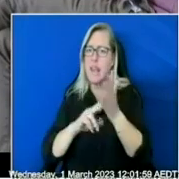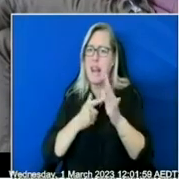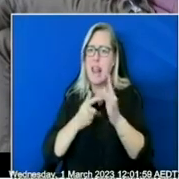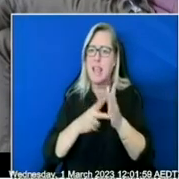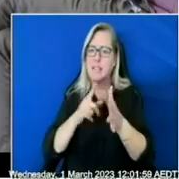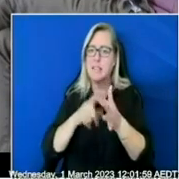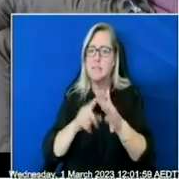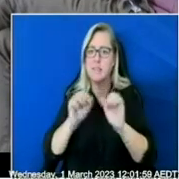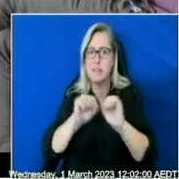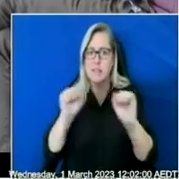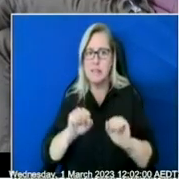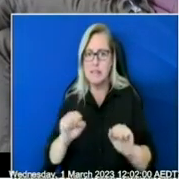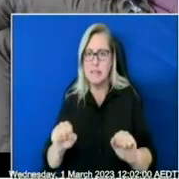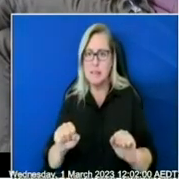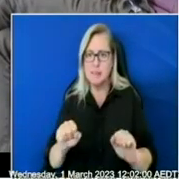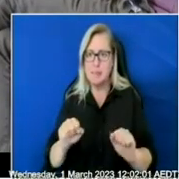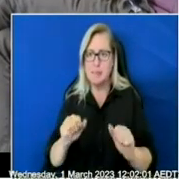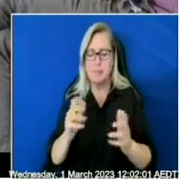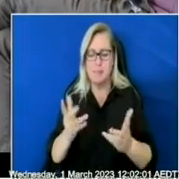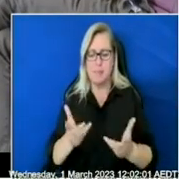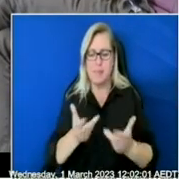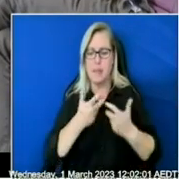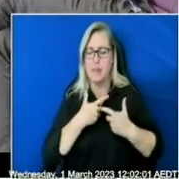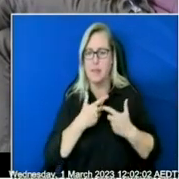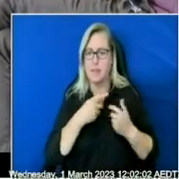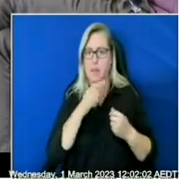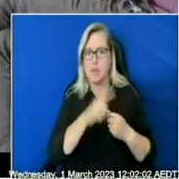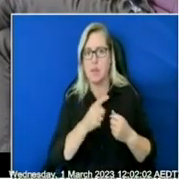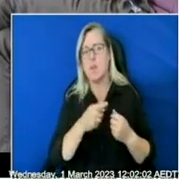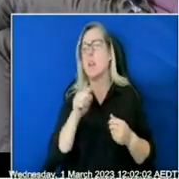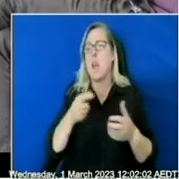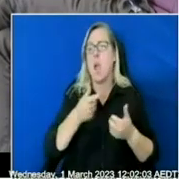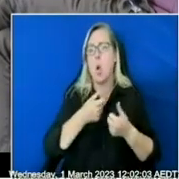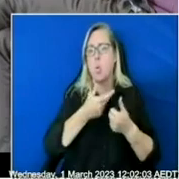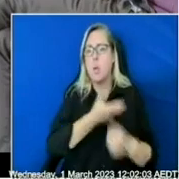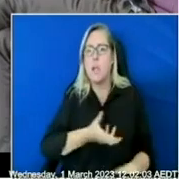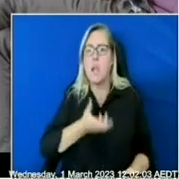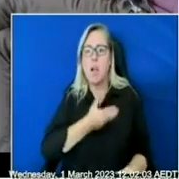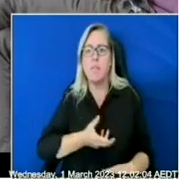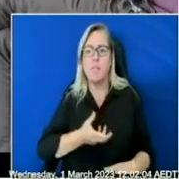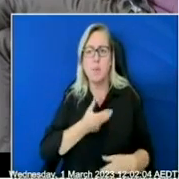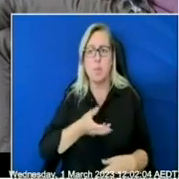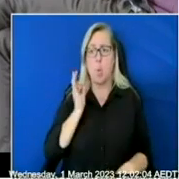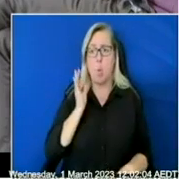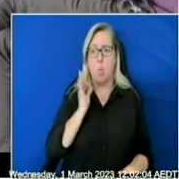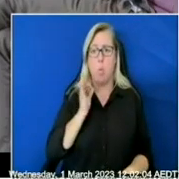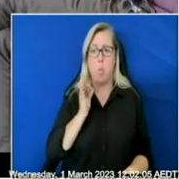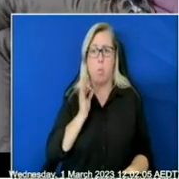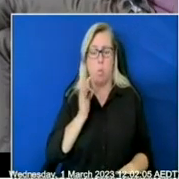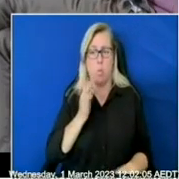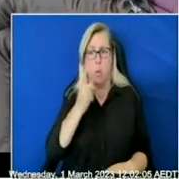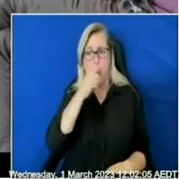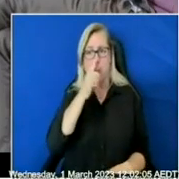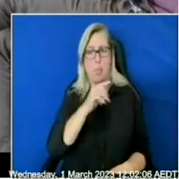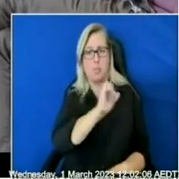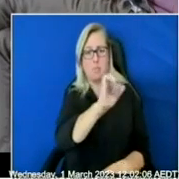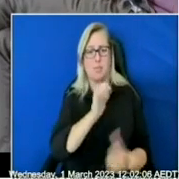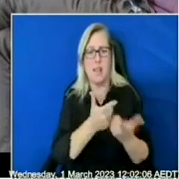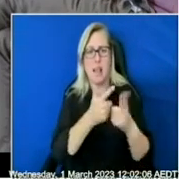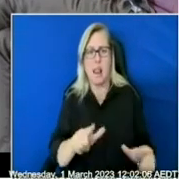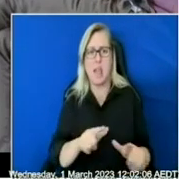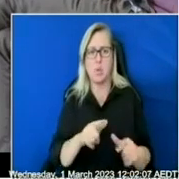comfortable using white fella's language to describe people. But I would rather know Maggie Palawa mom. I know I'll go and tell everyone I met